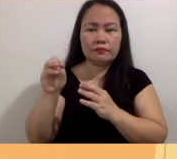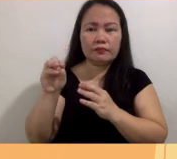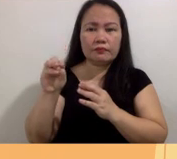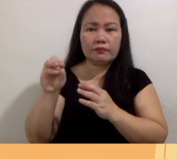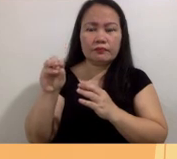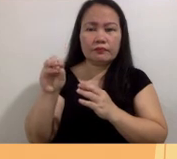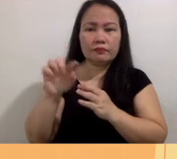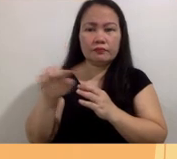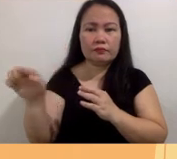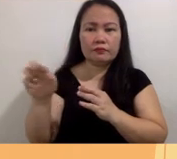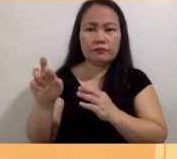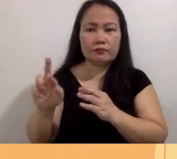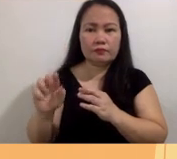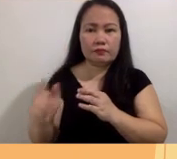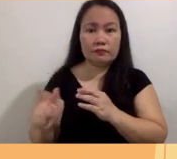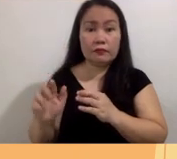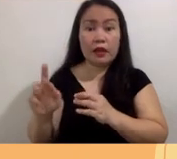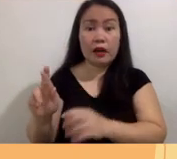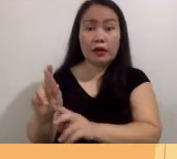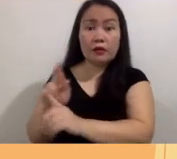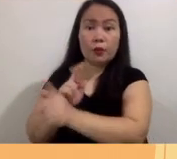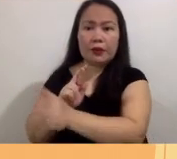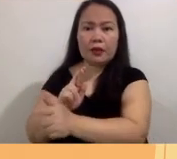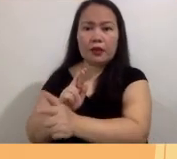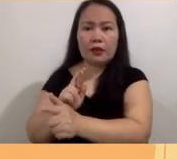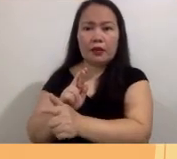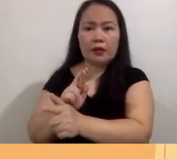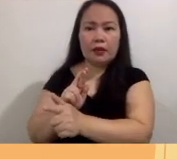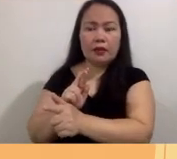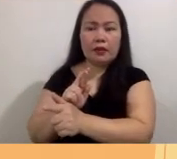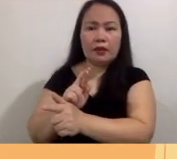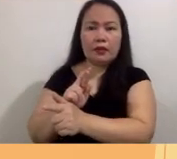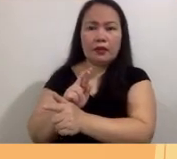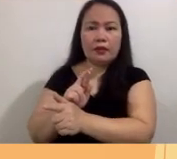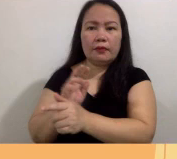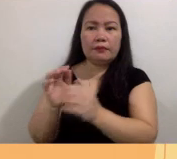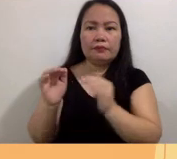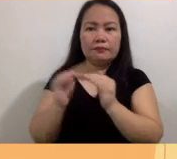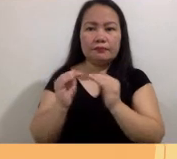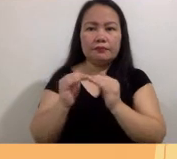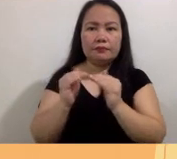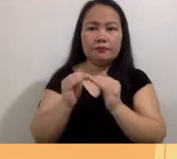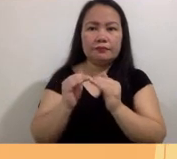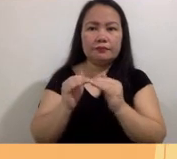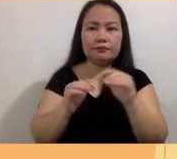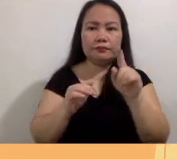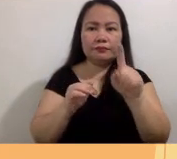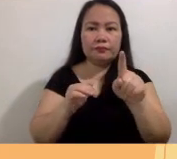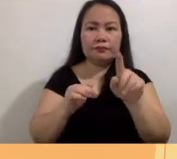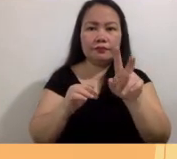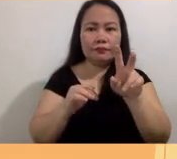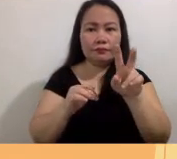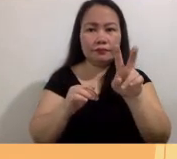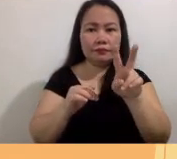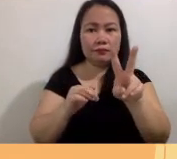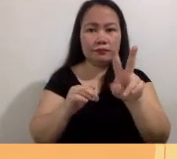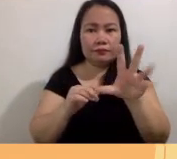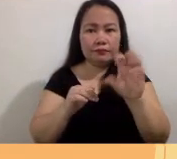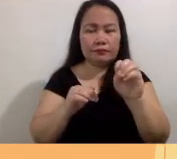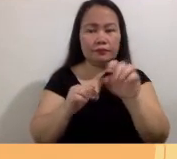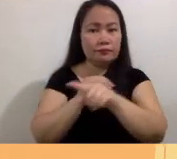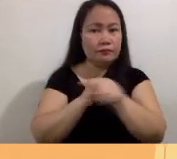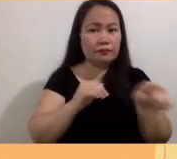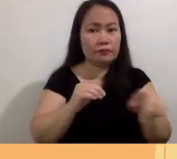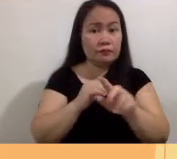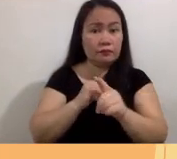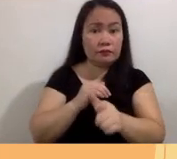over 20 is equal to, kasi ito pa rin yung sinusundan natin, 120 over R plus 10, where your